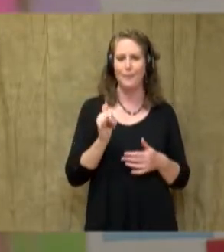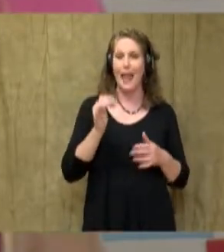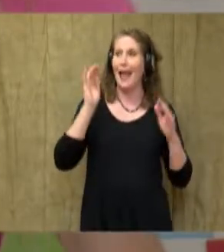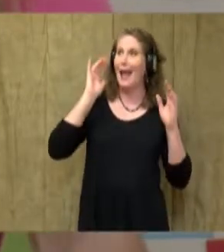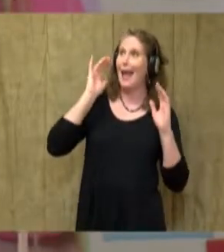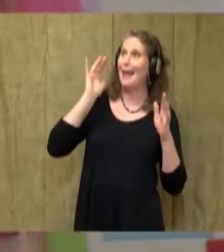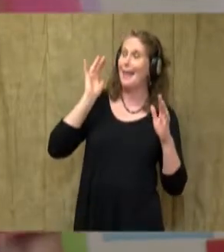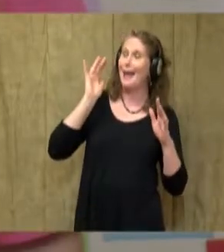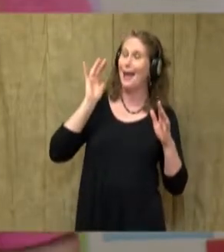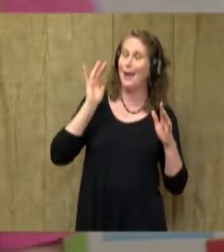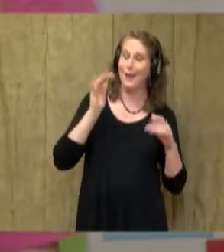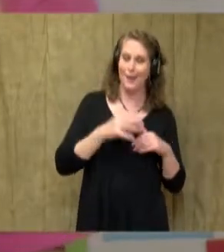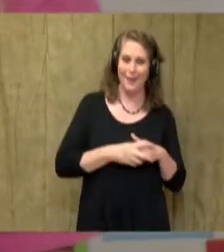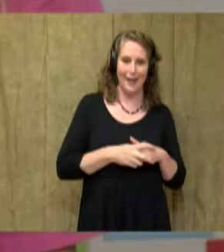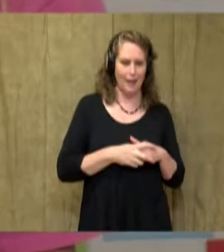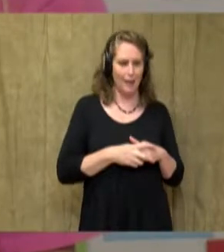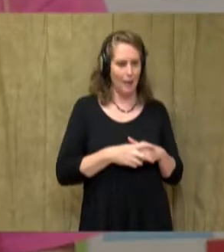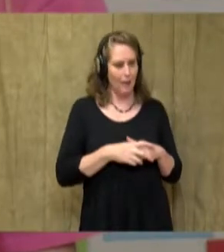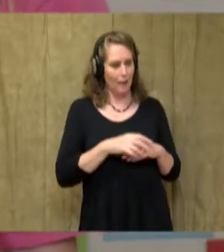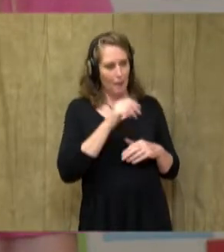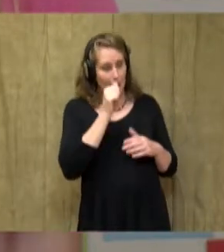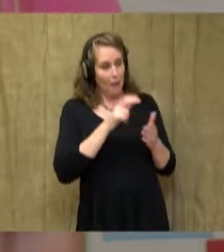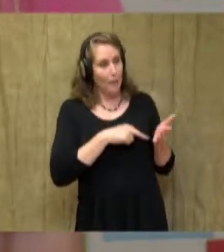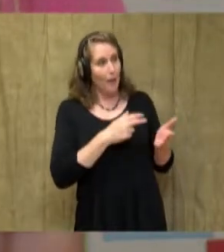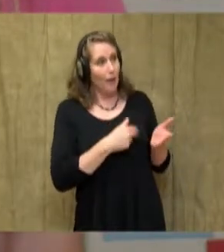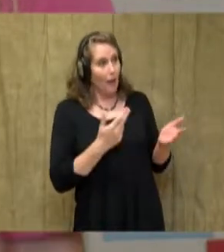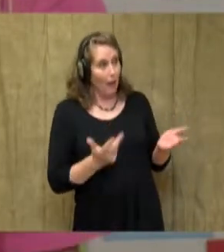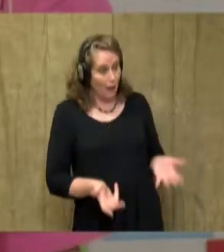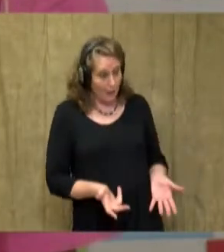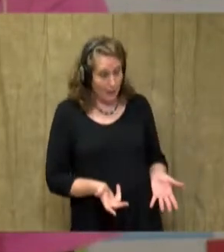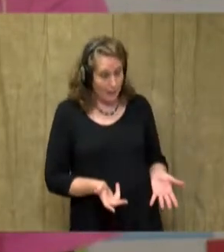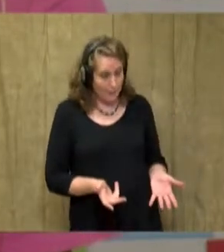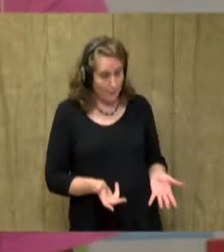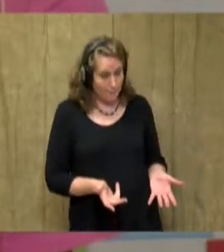Hello, she said. Peanut Butter took a deep breath.